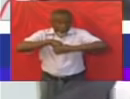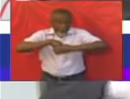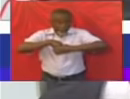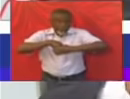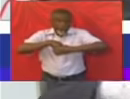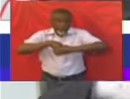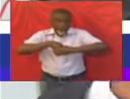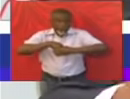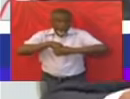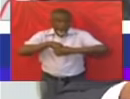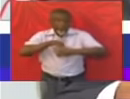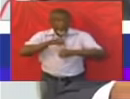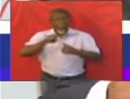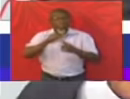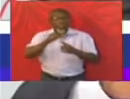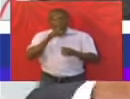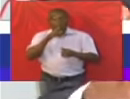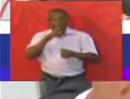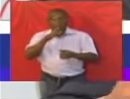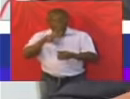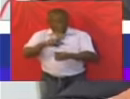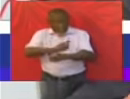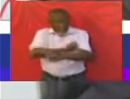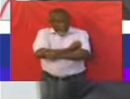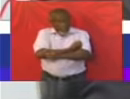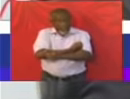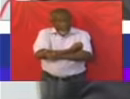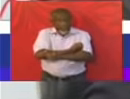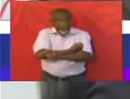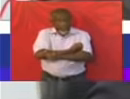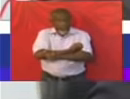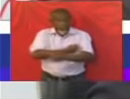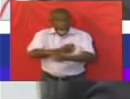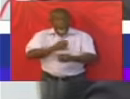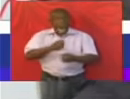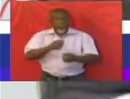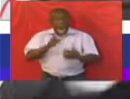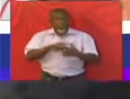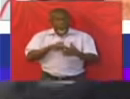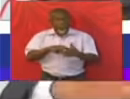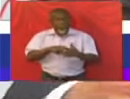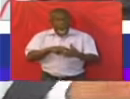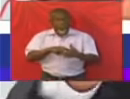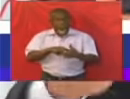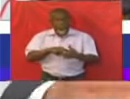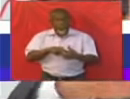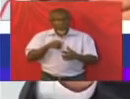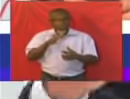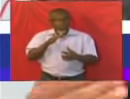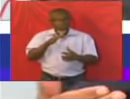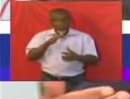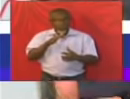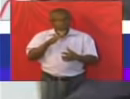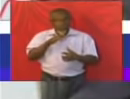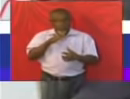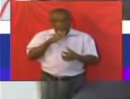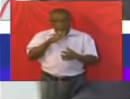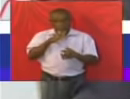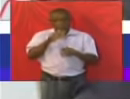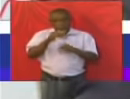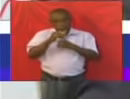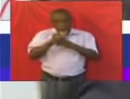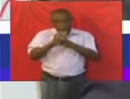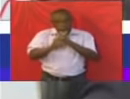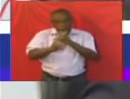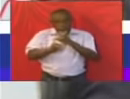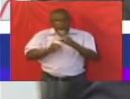itself is actually excreted from the body. The body gets rid of it very quickly, but the immune response continues, and you